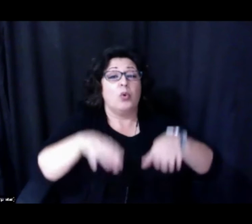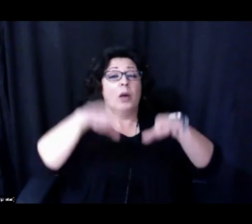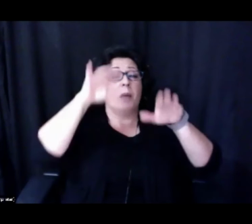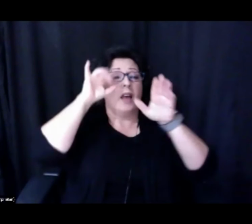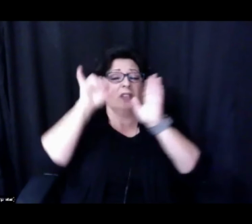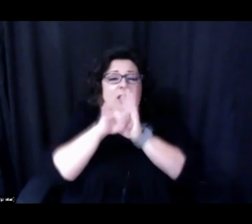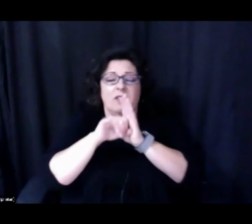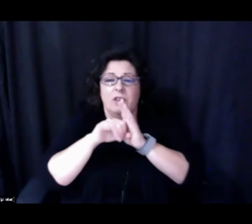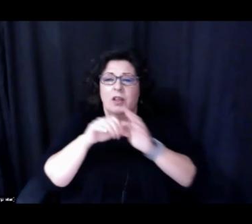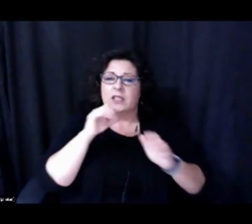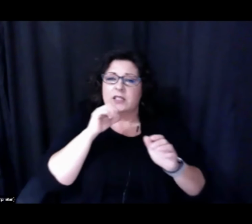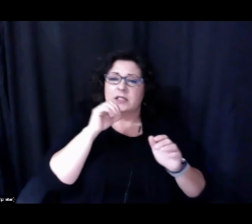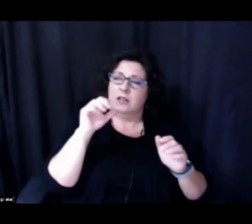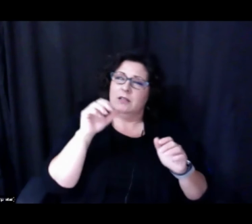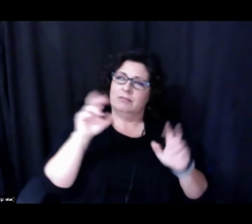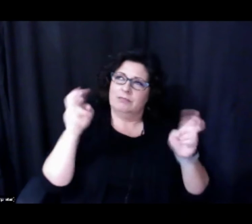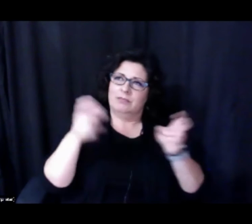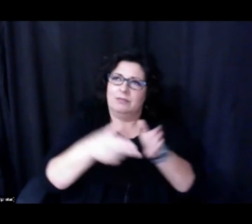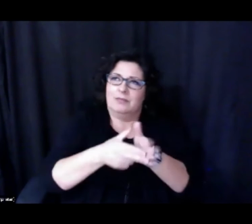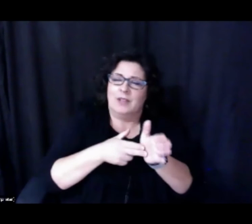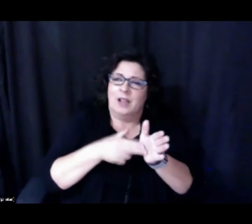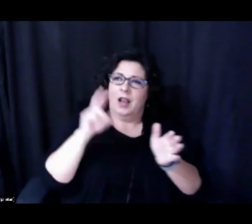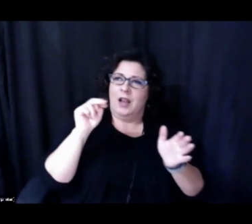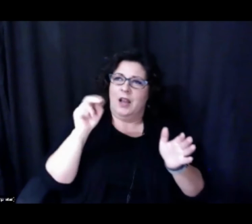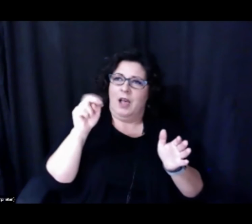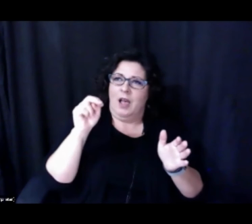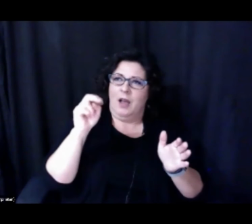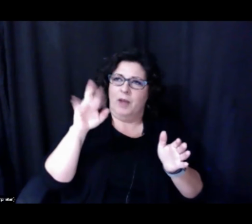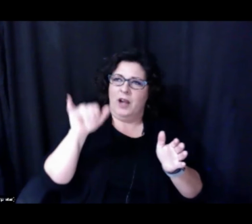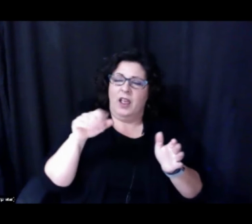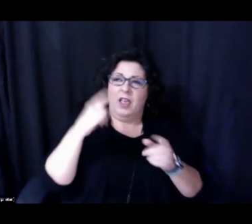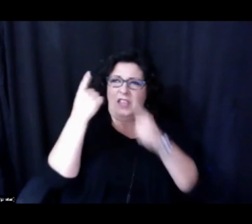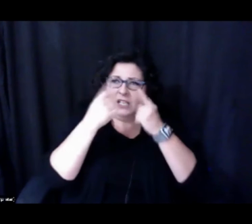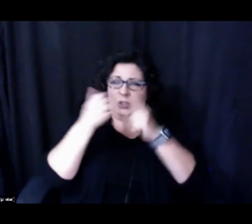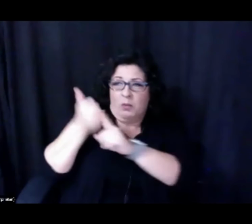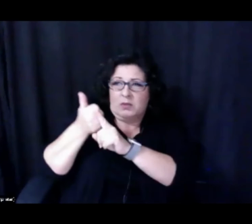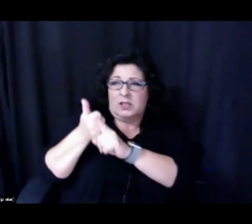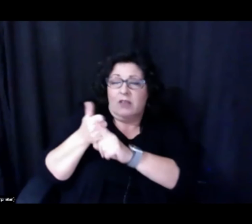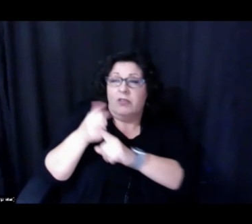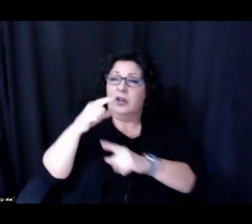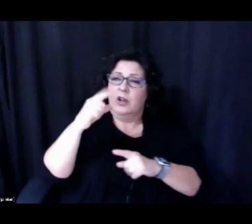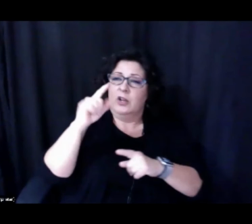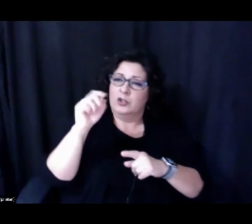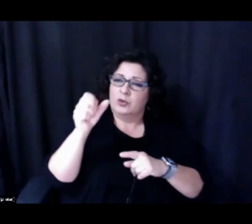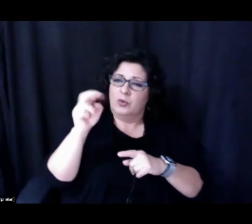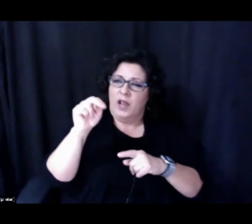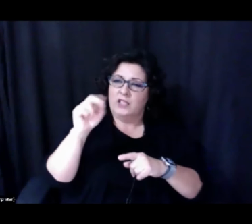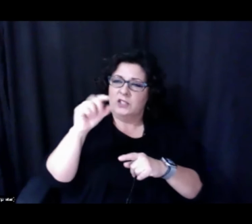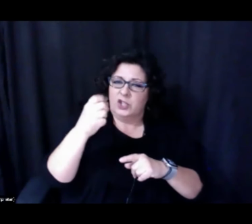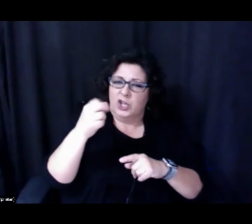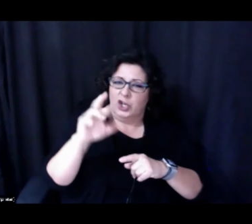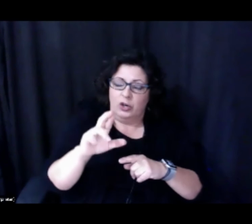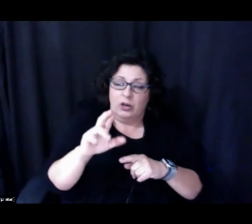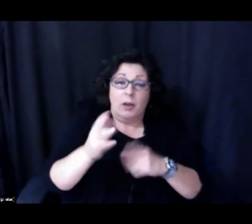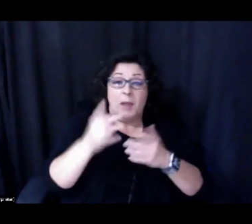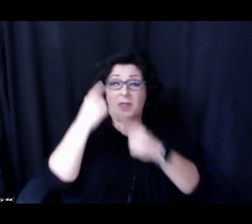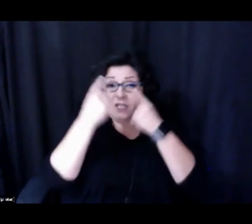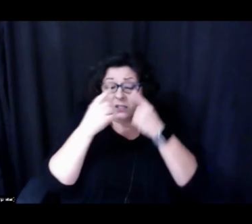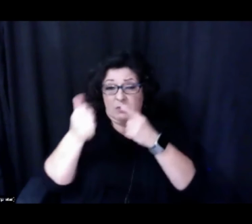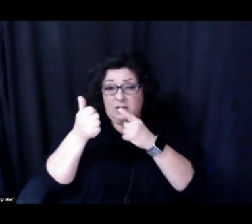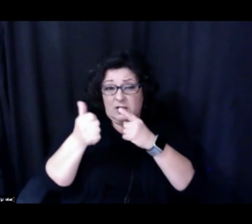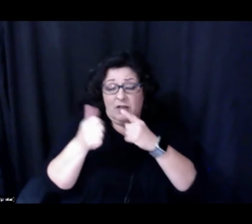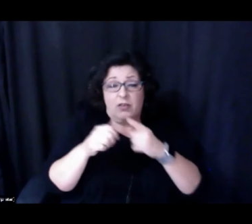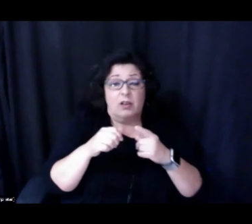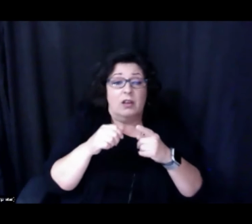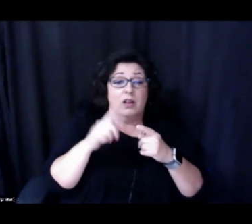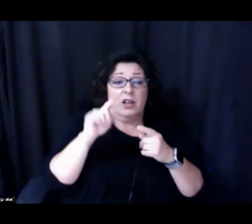identify as non-binary, they may consider themselves to be transgender. They may also consider themselves to be transgender